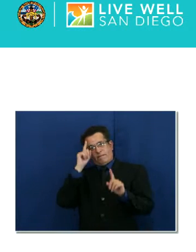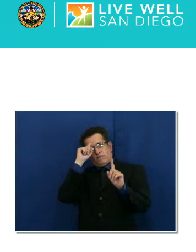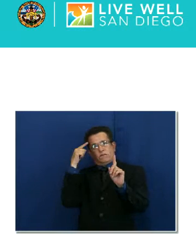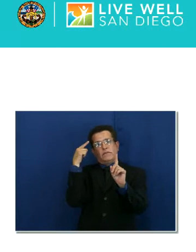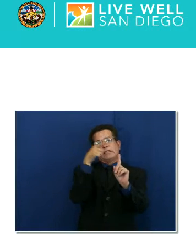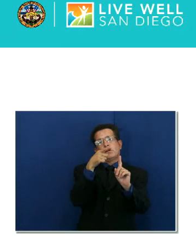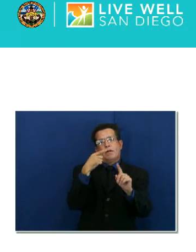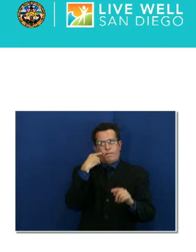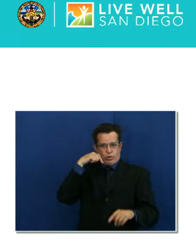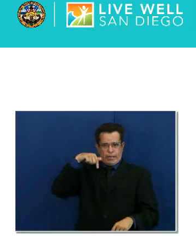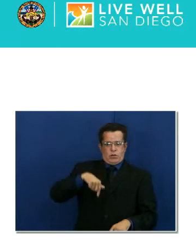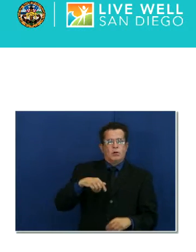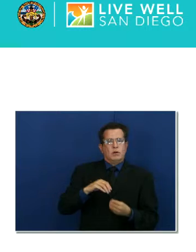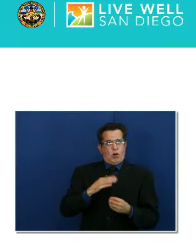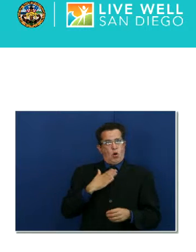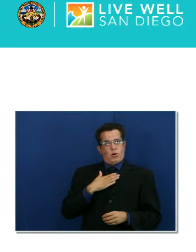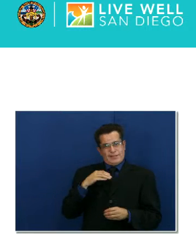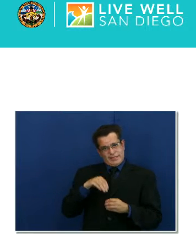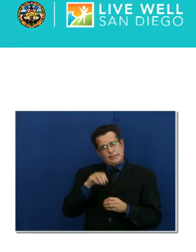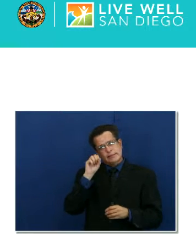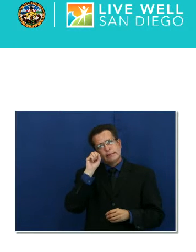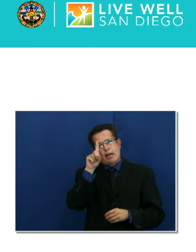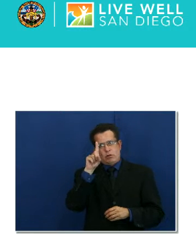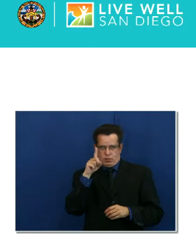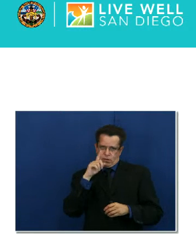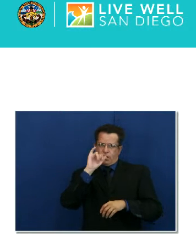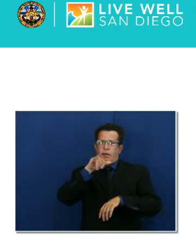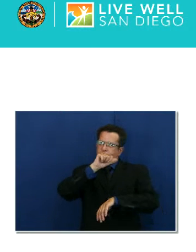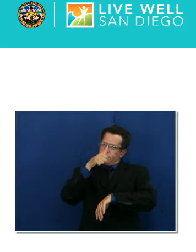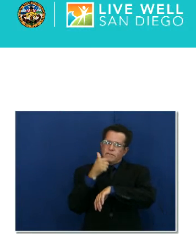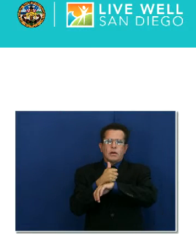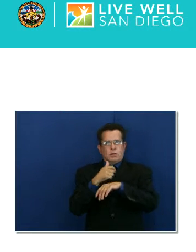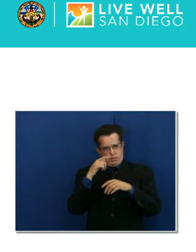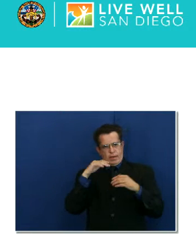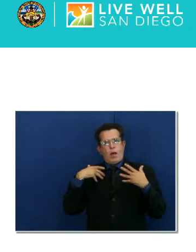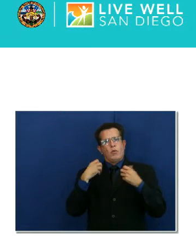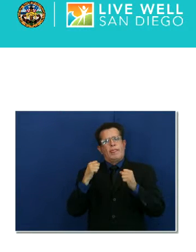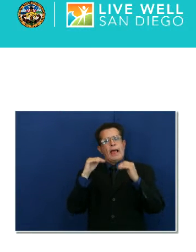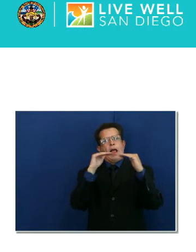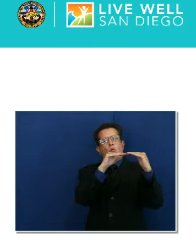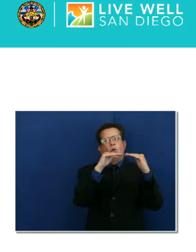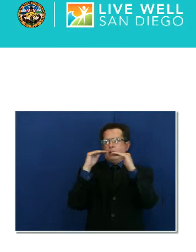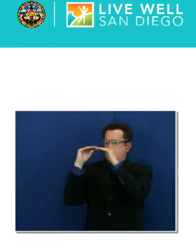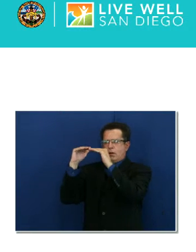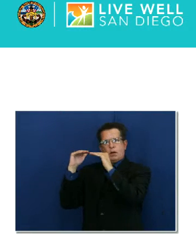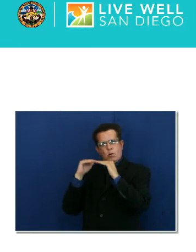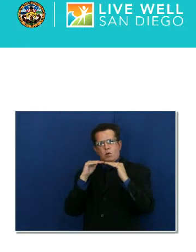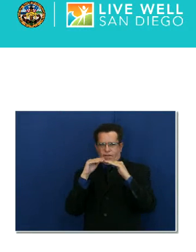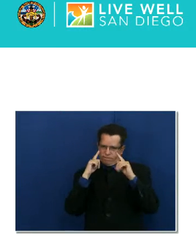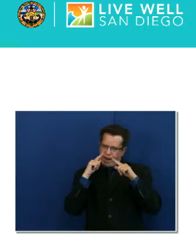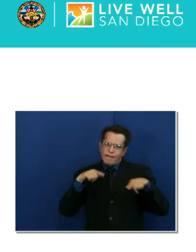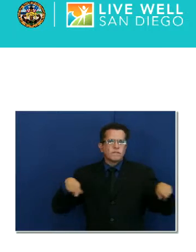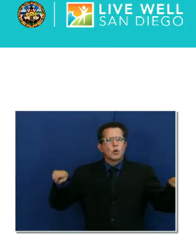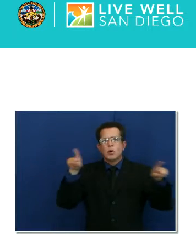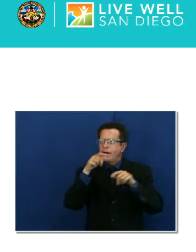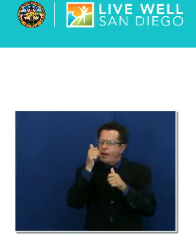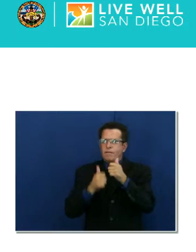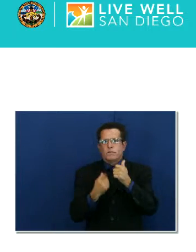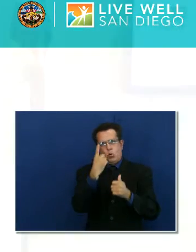the thriving component, is based upon the foundation of health equity, which again is addressing the social determinants of